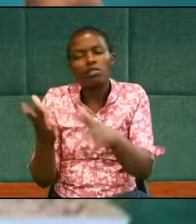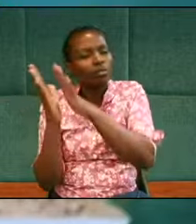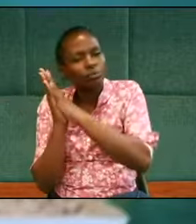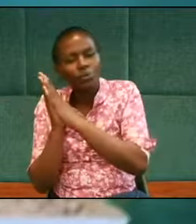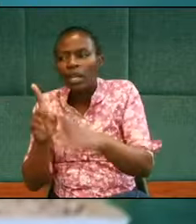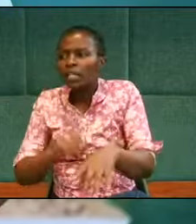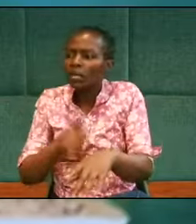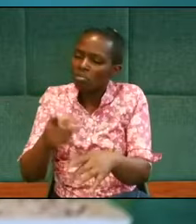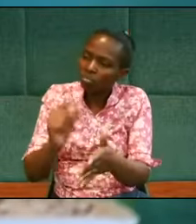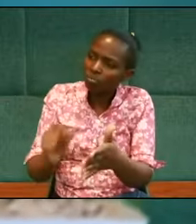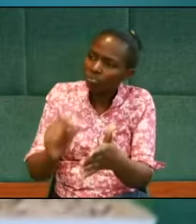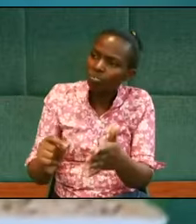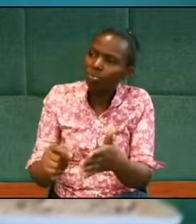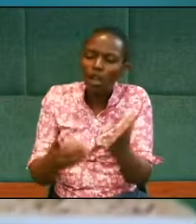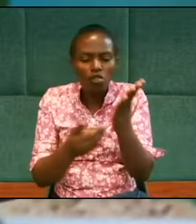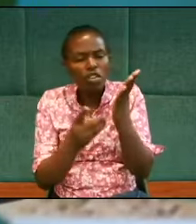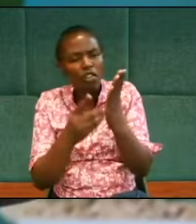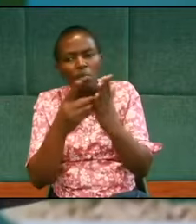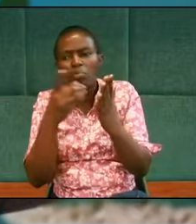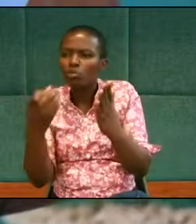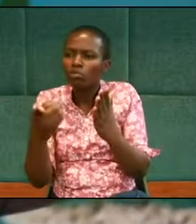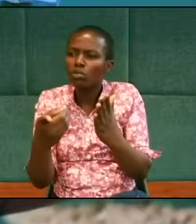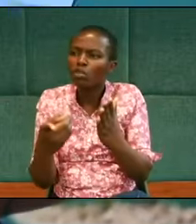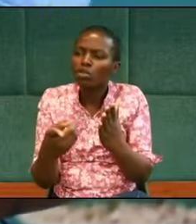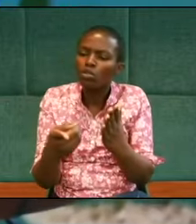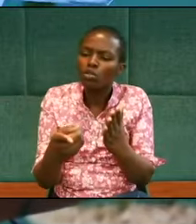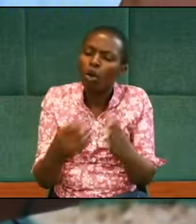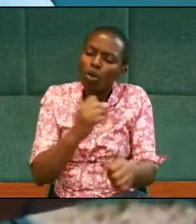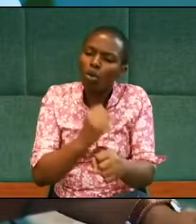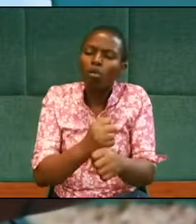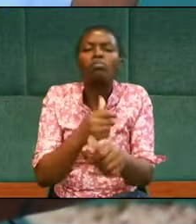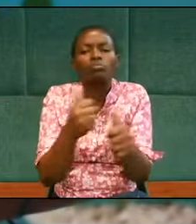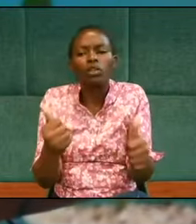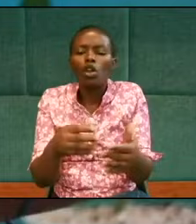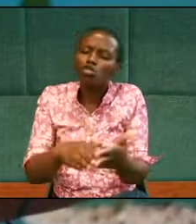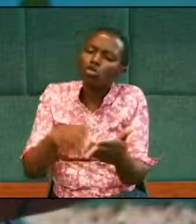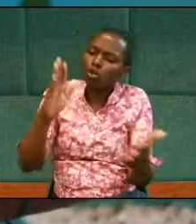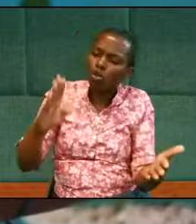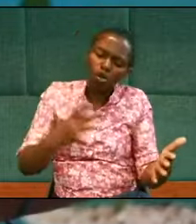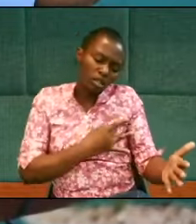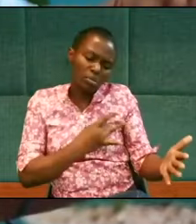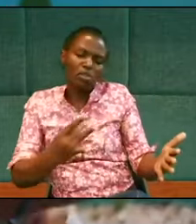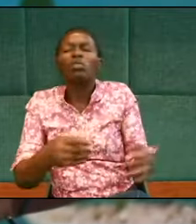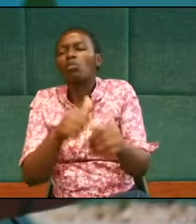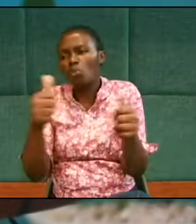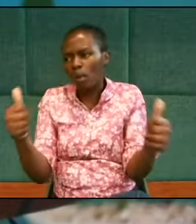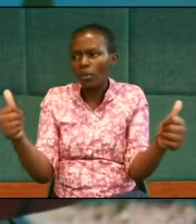write more sermons. You develop more content. You are more spiritual. You are in the spirit every